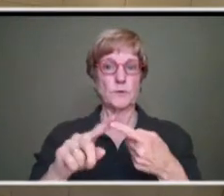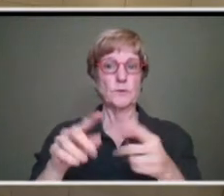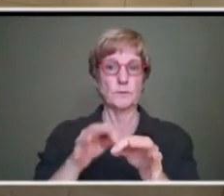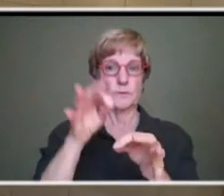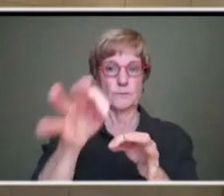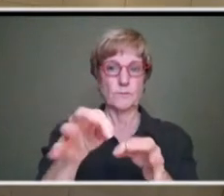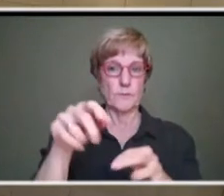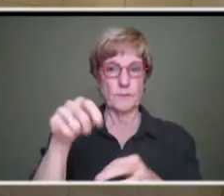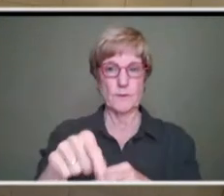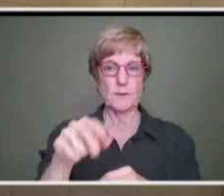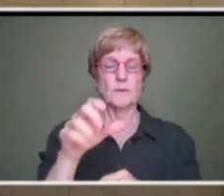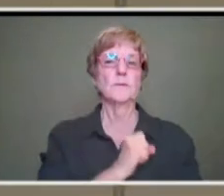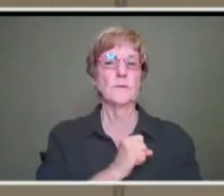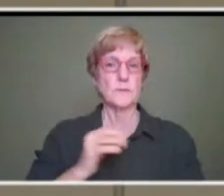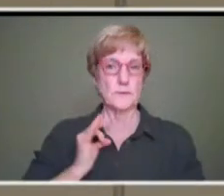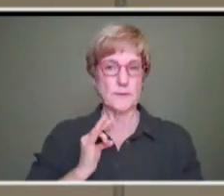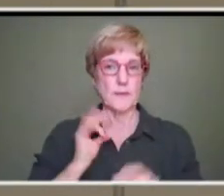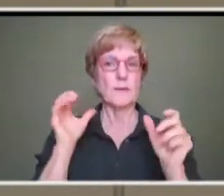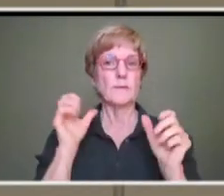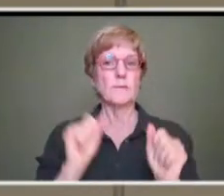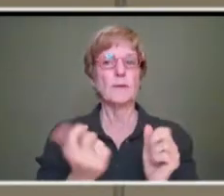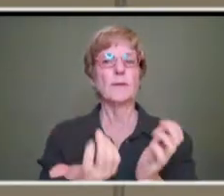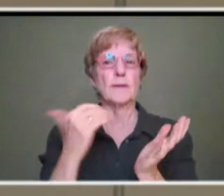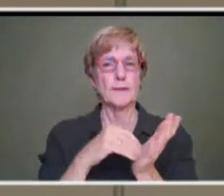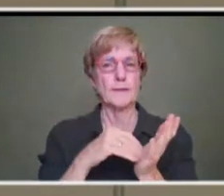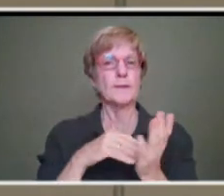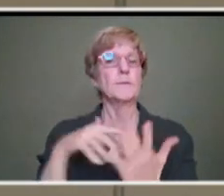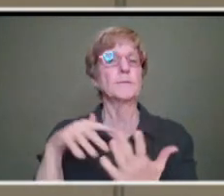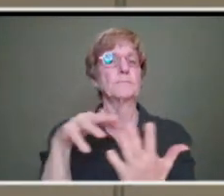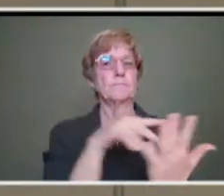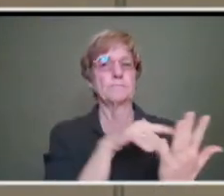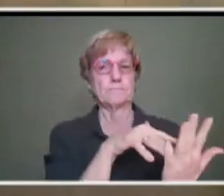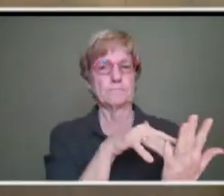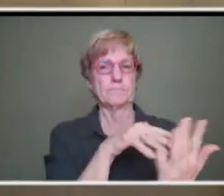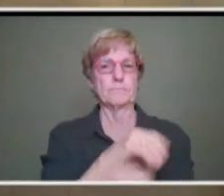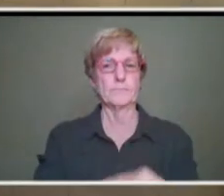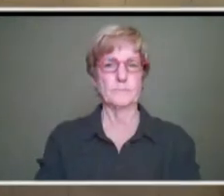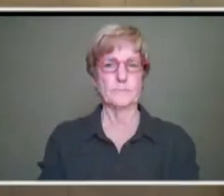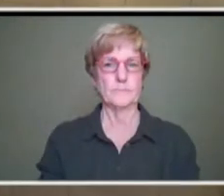so staff can take another look at this